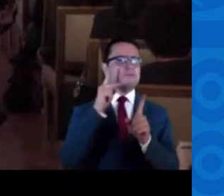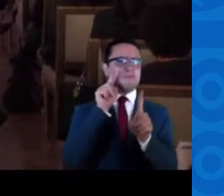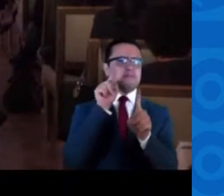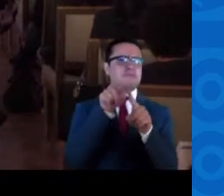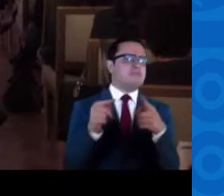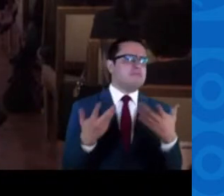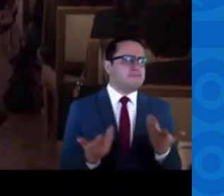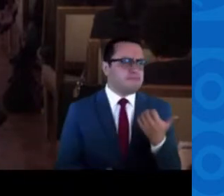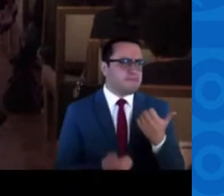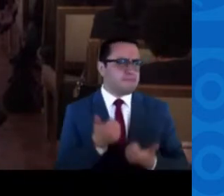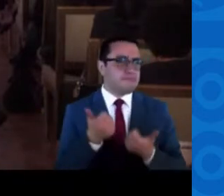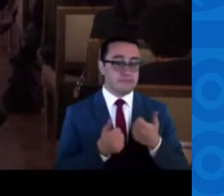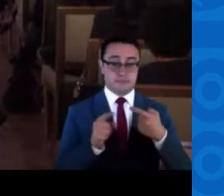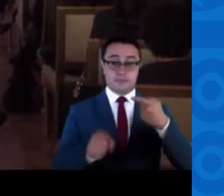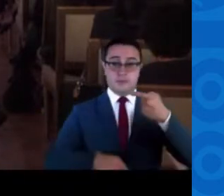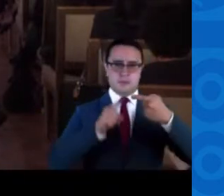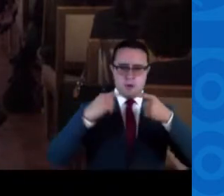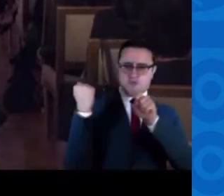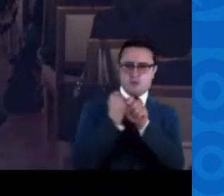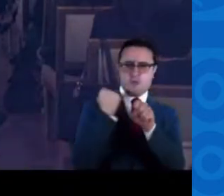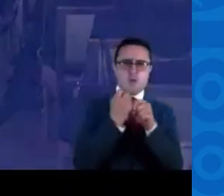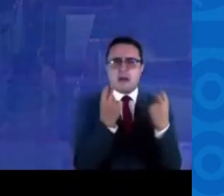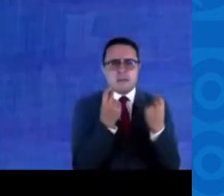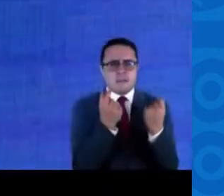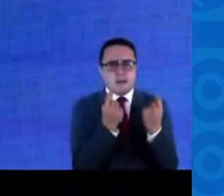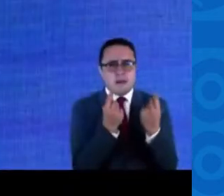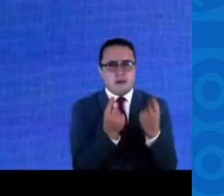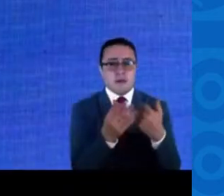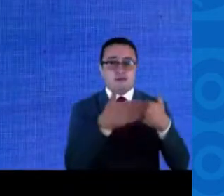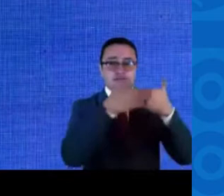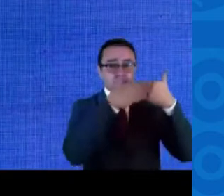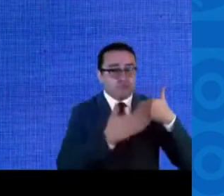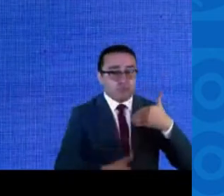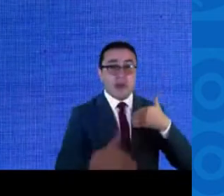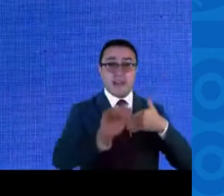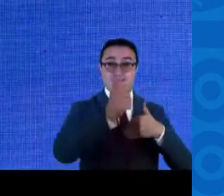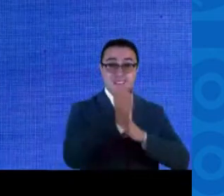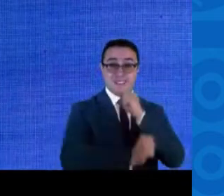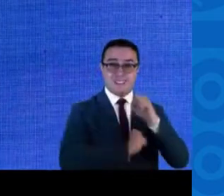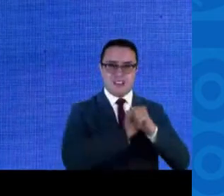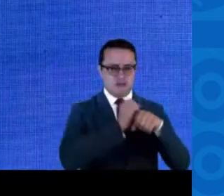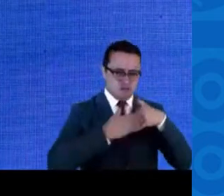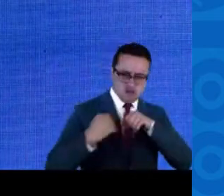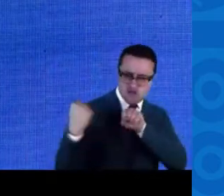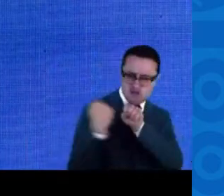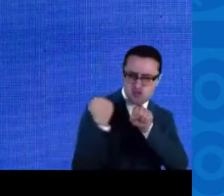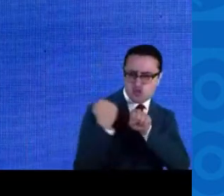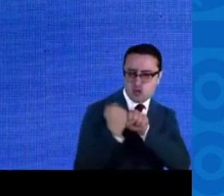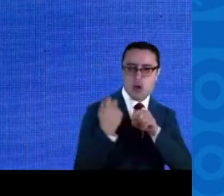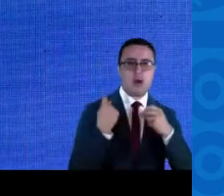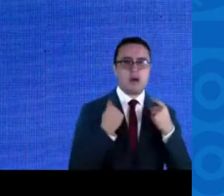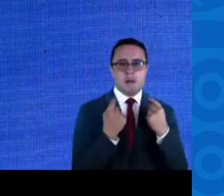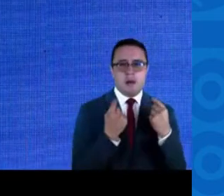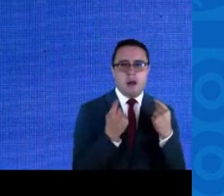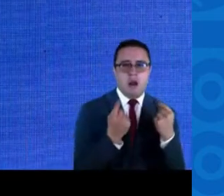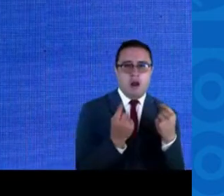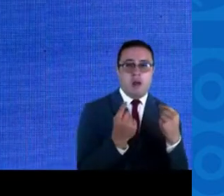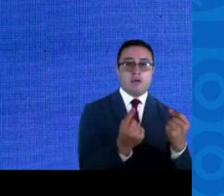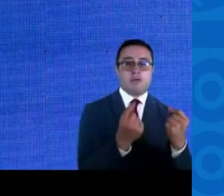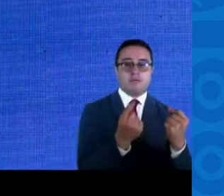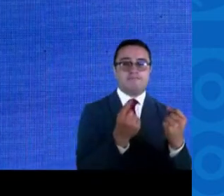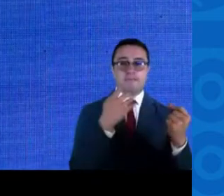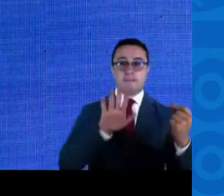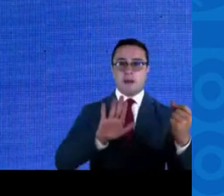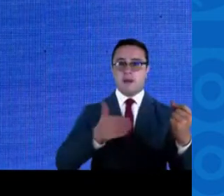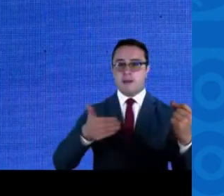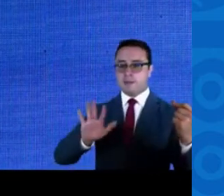doubly reinforced, which is to work rapidly in the decade for action, and in addition to that,